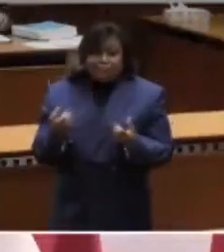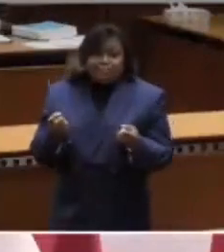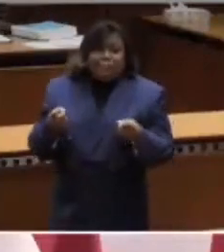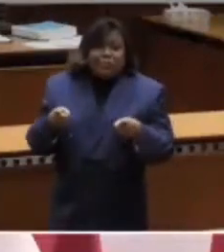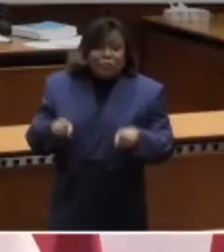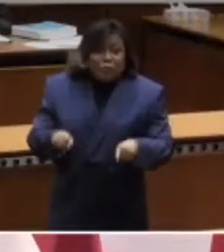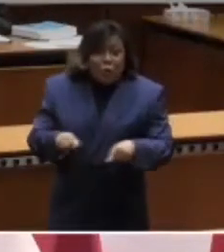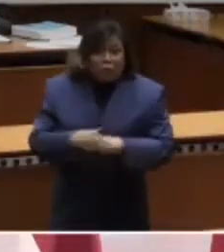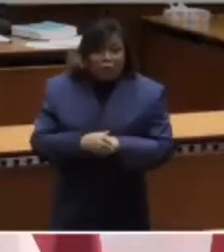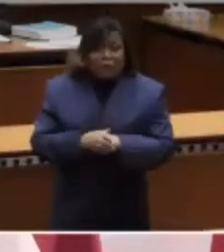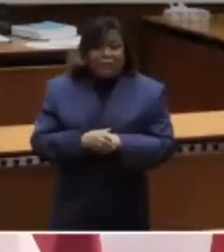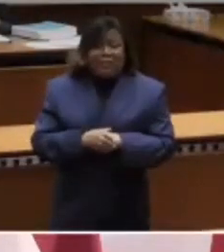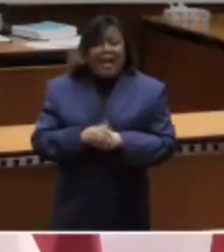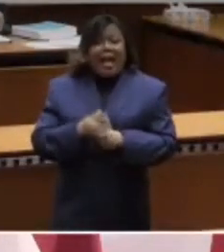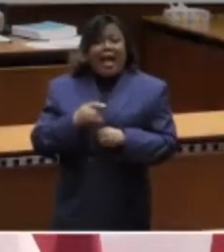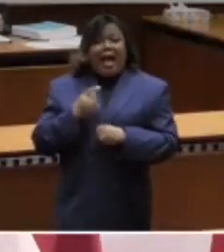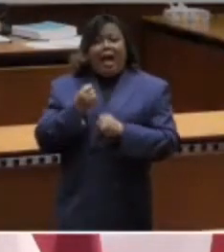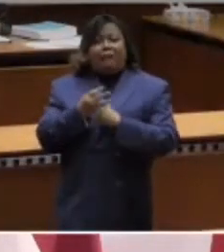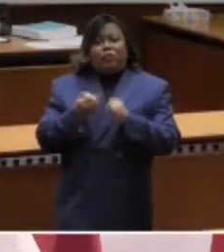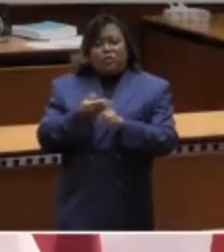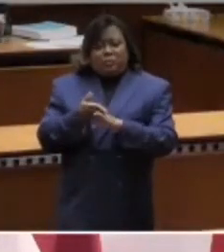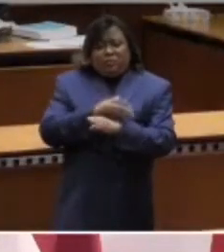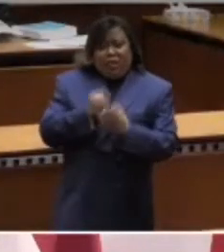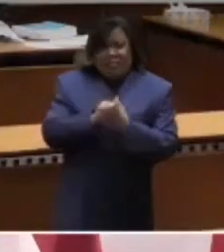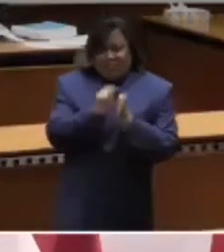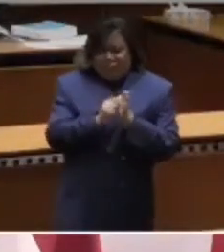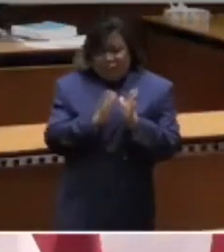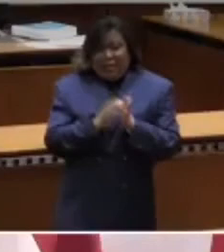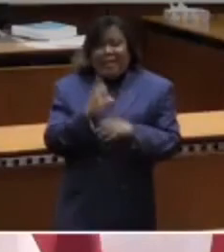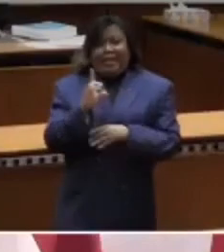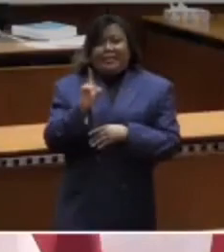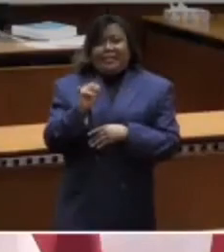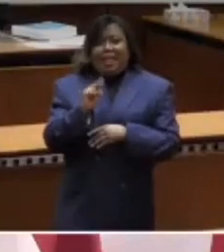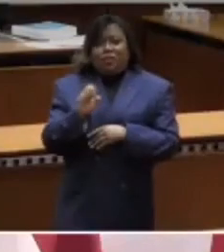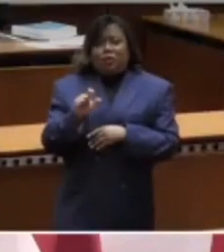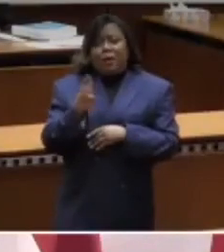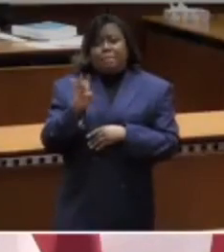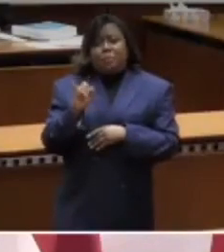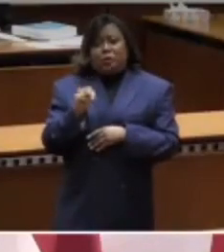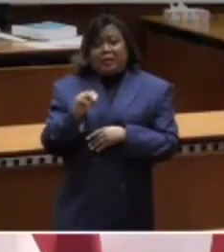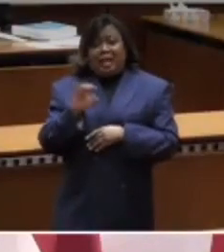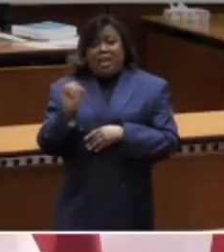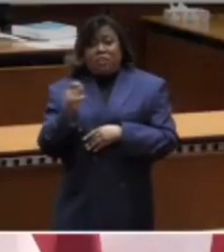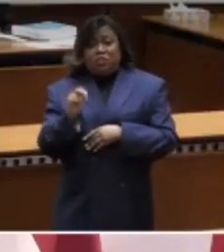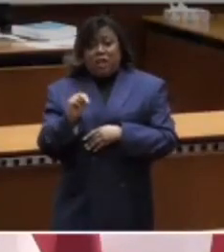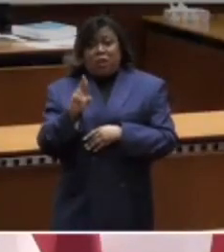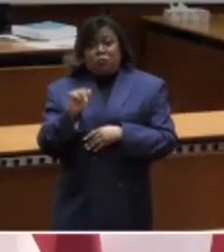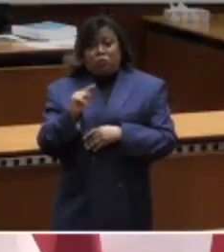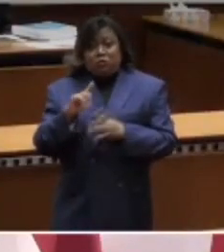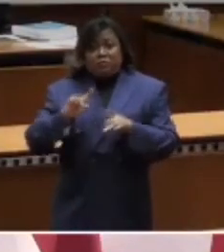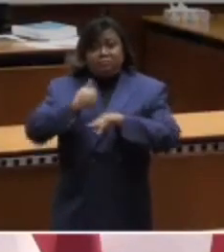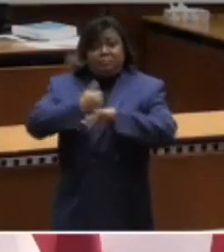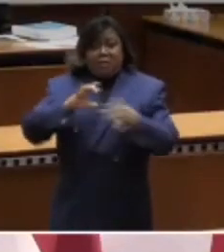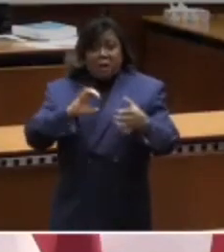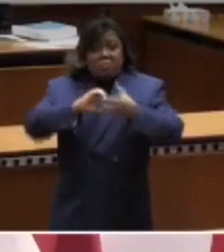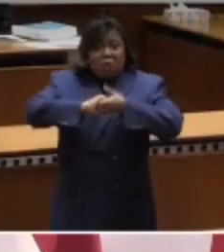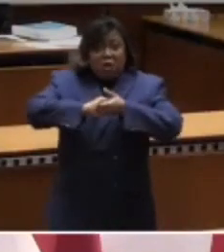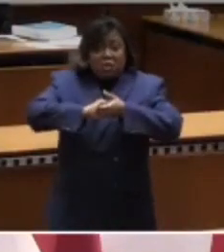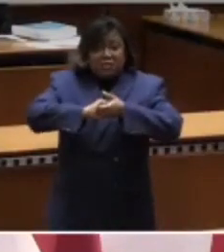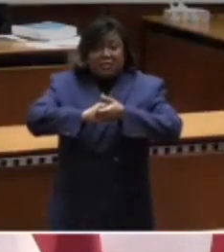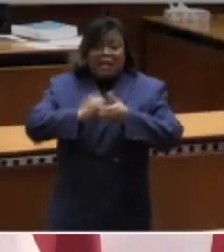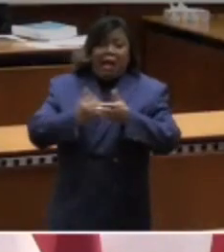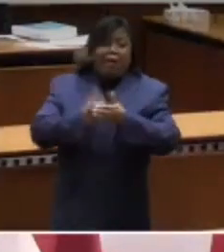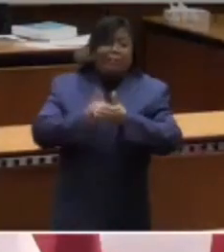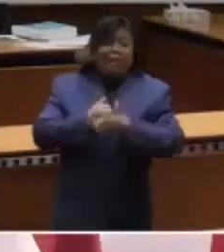hold. A few years before this period, Daniel Burnham and John Root formed their partnership. A young